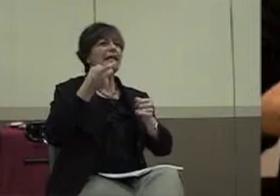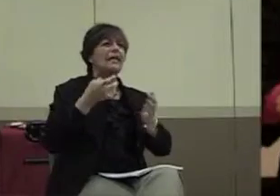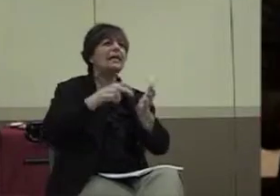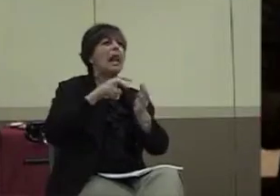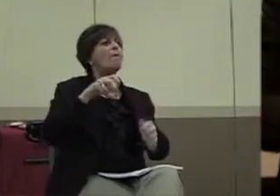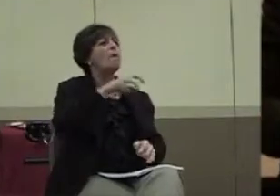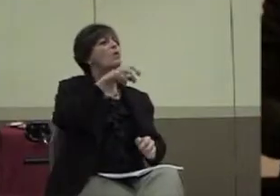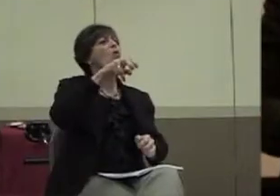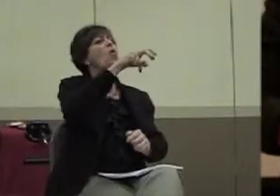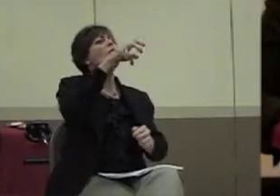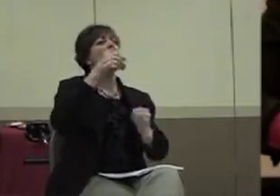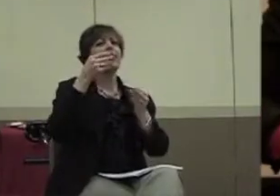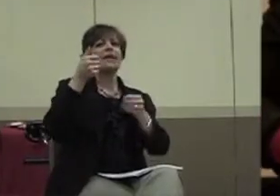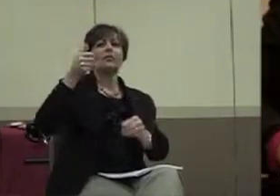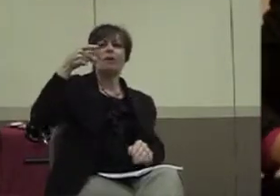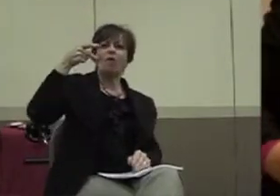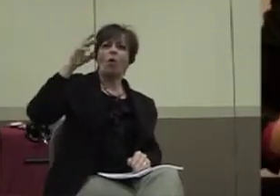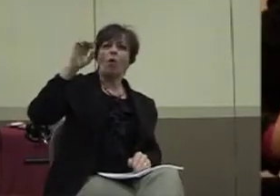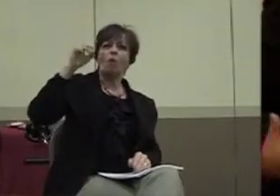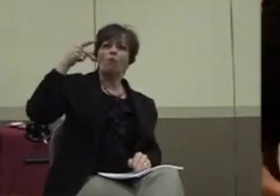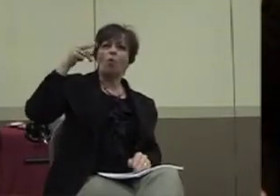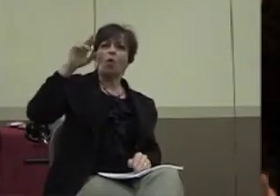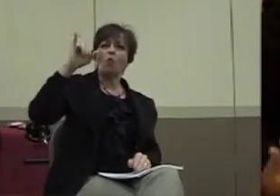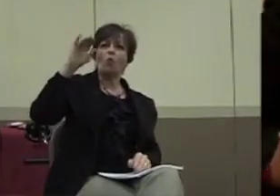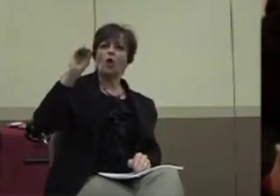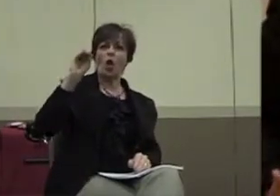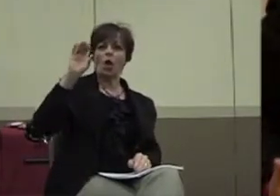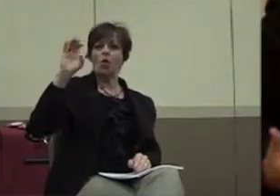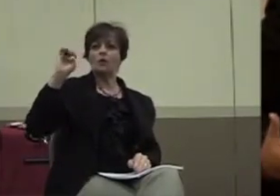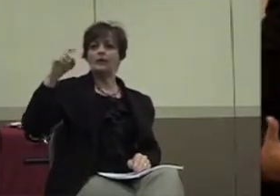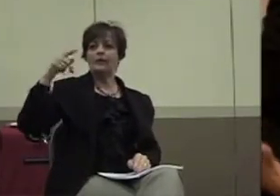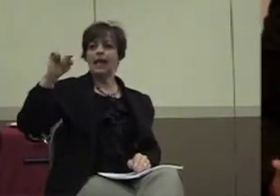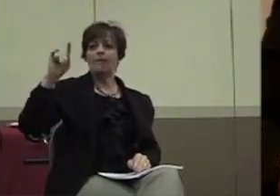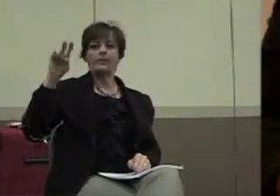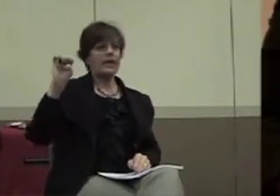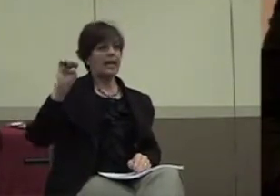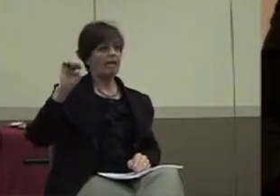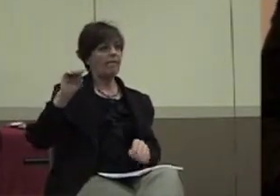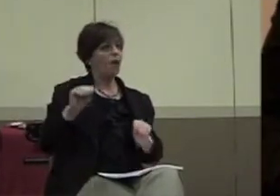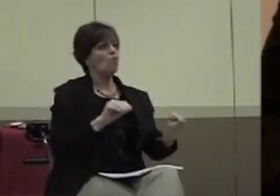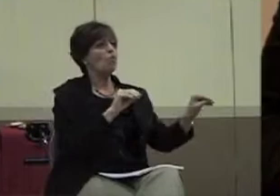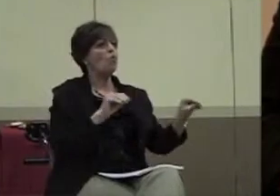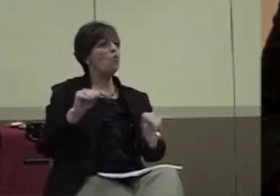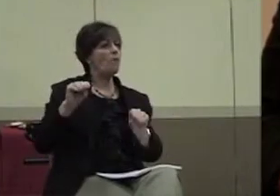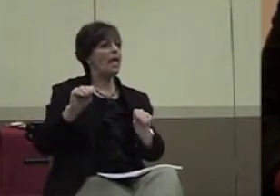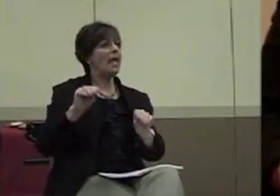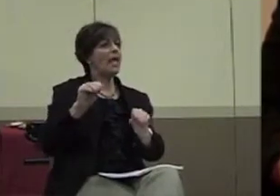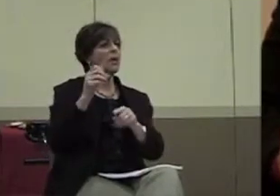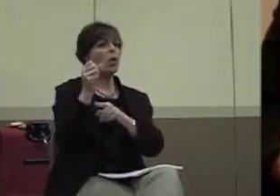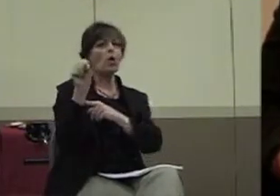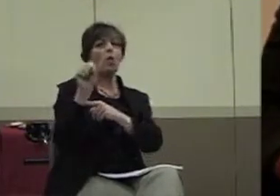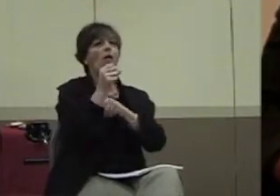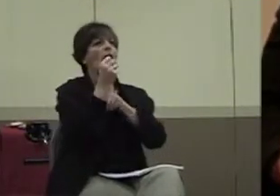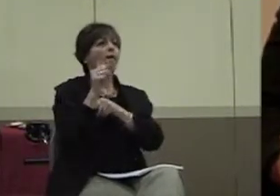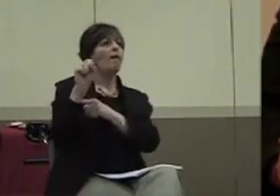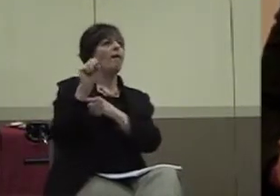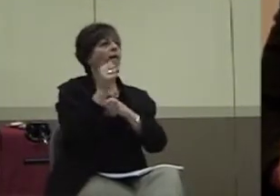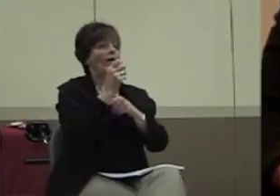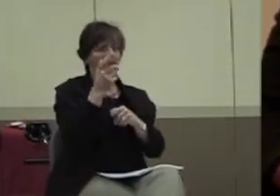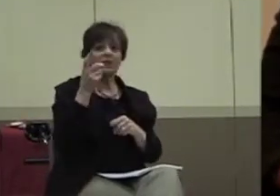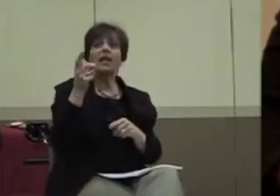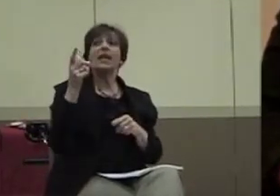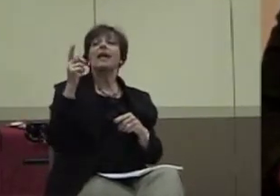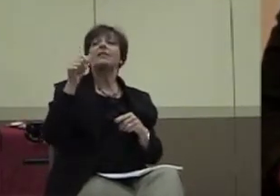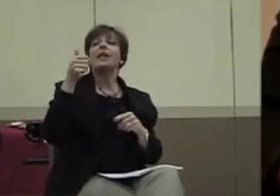some proprioceptive input, that side-to-side movement where your body is in time and space. The other thing that I thought